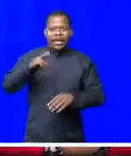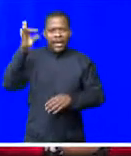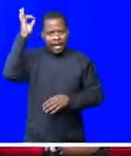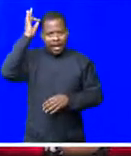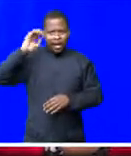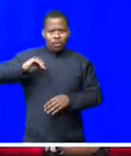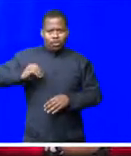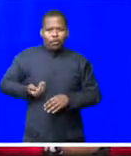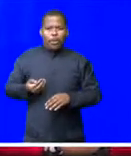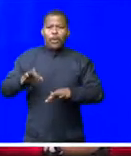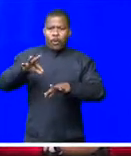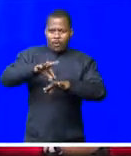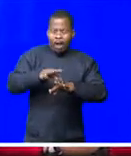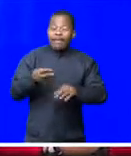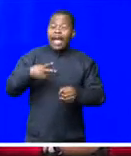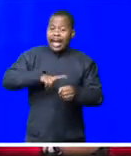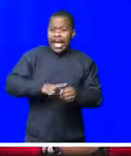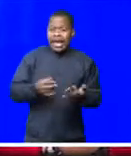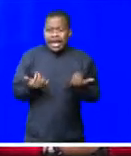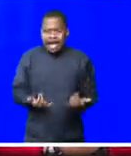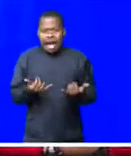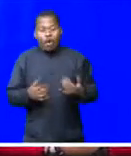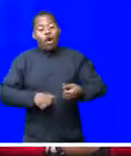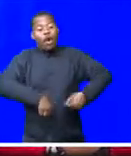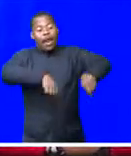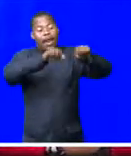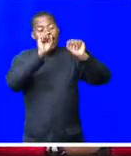sesitemukelele tingubo.